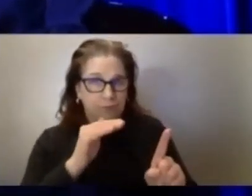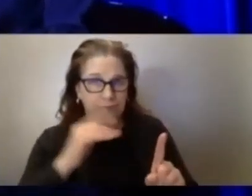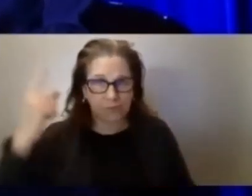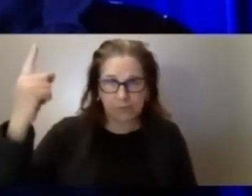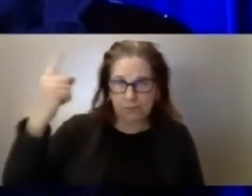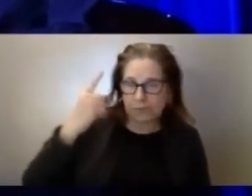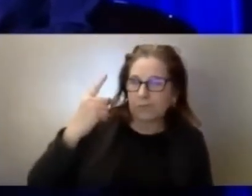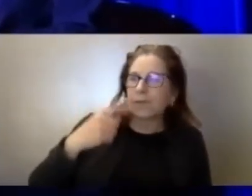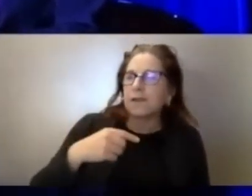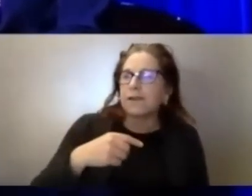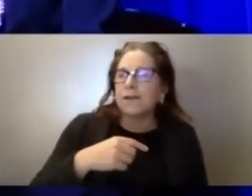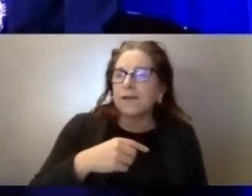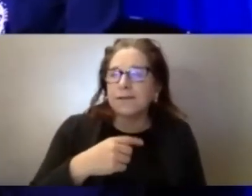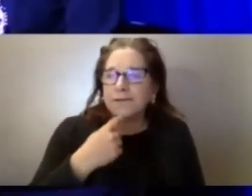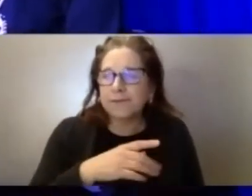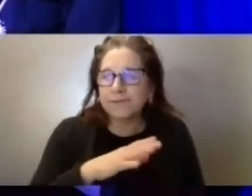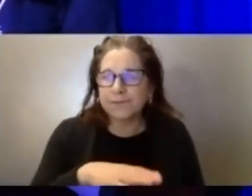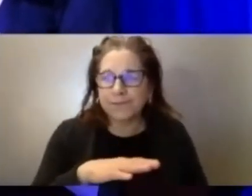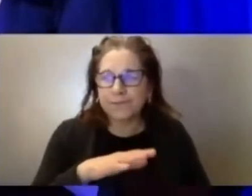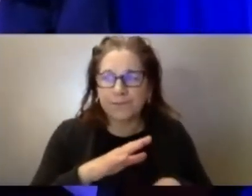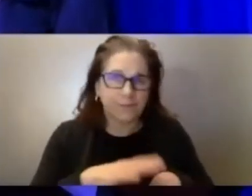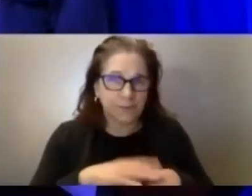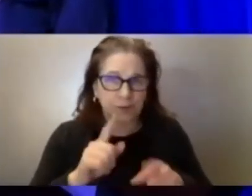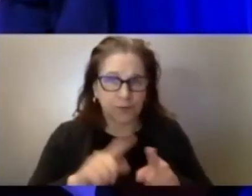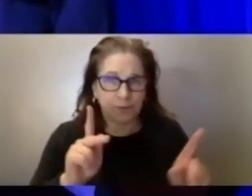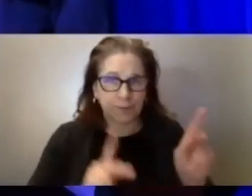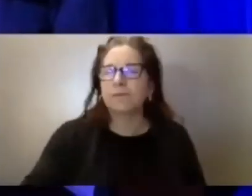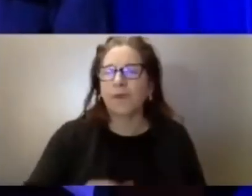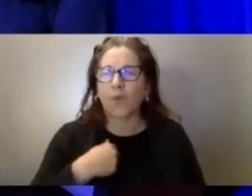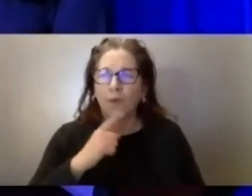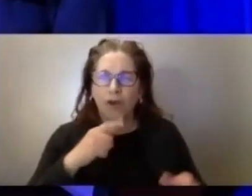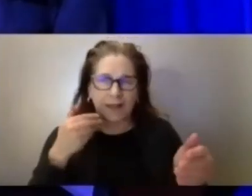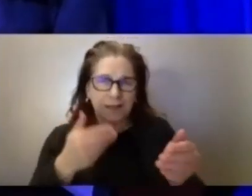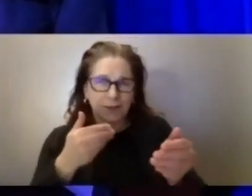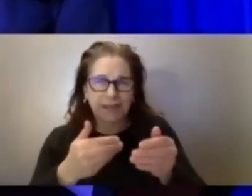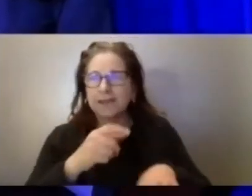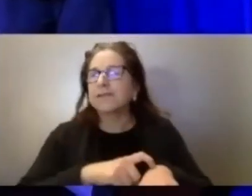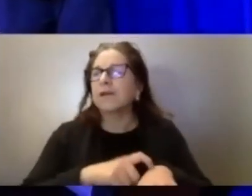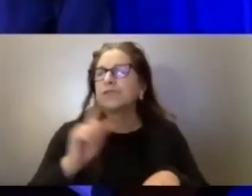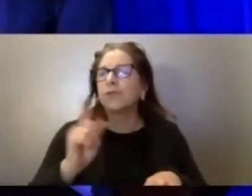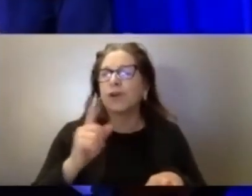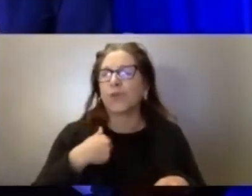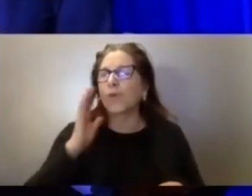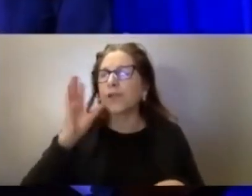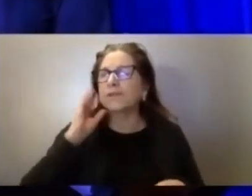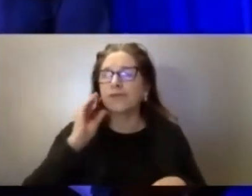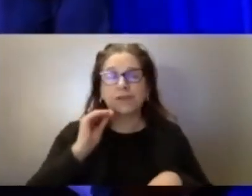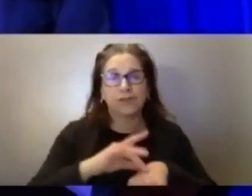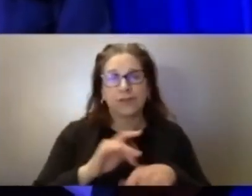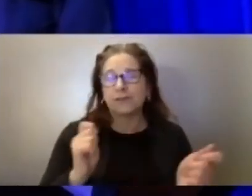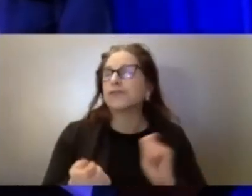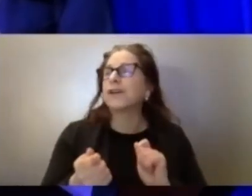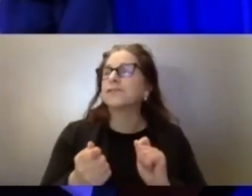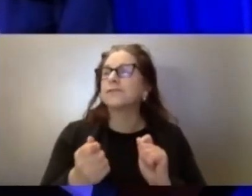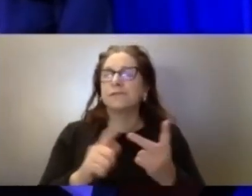We are nearing times where we will experience earth changes, famine, and